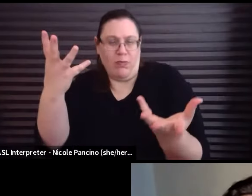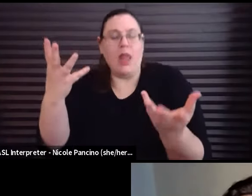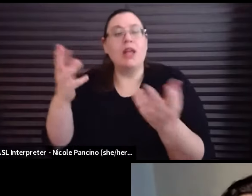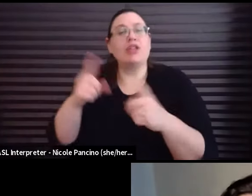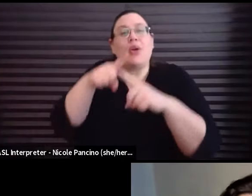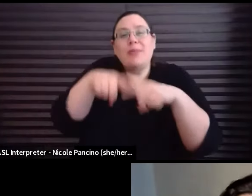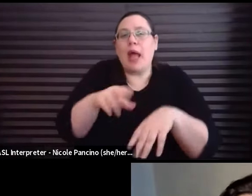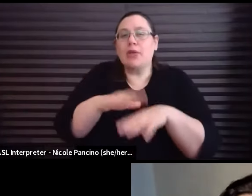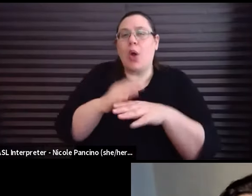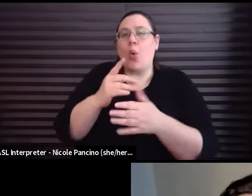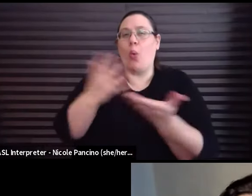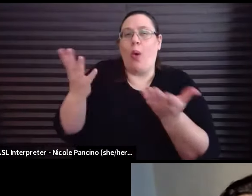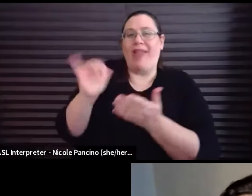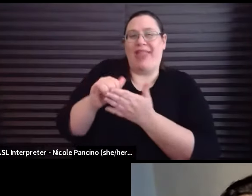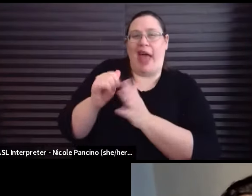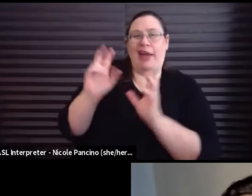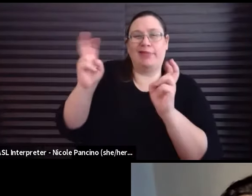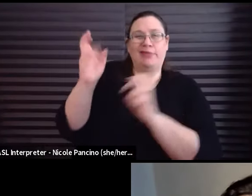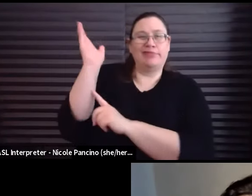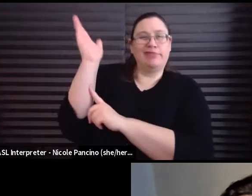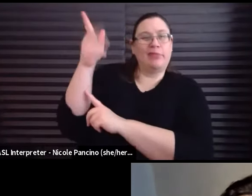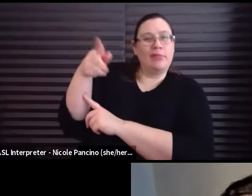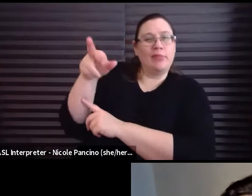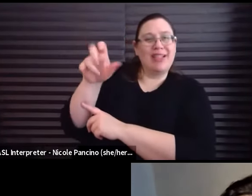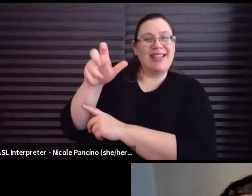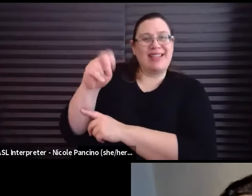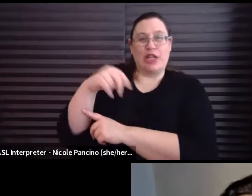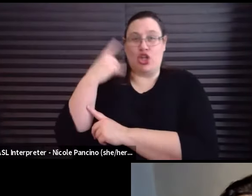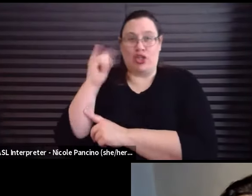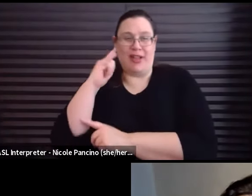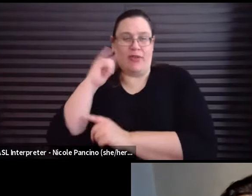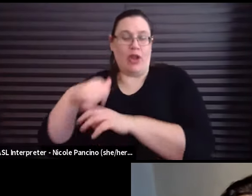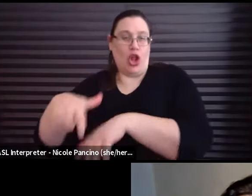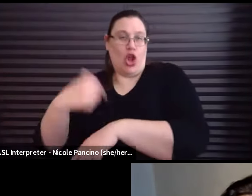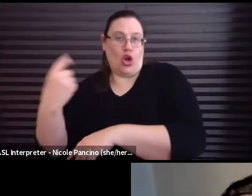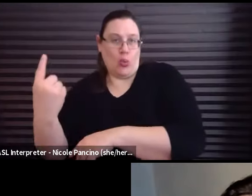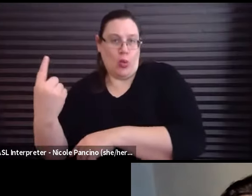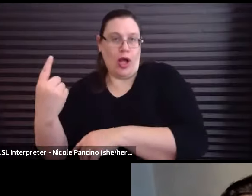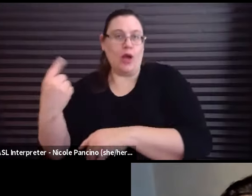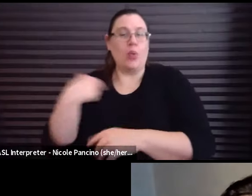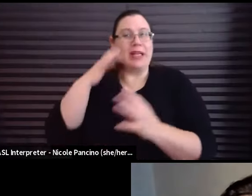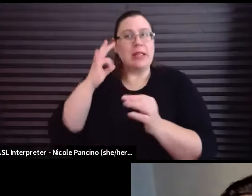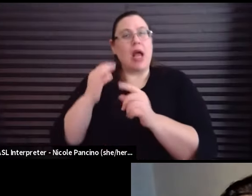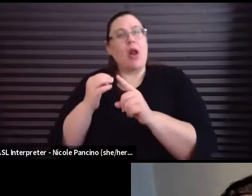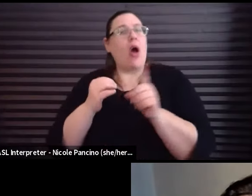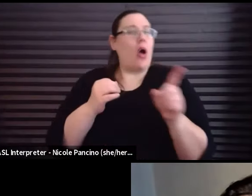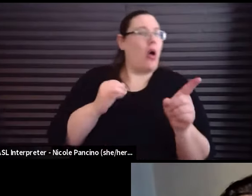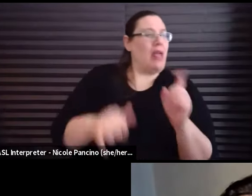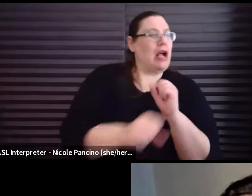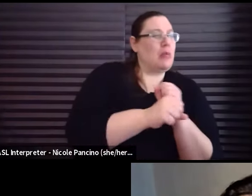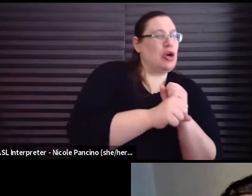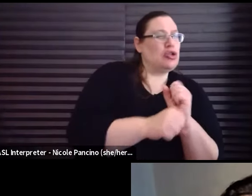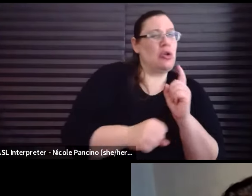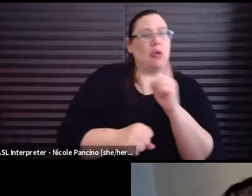that presentation is in that longer version would determine if it's a commercial or maybe falling into our co-ed